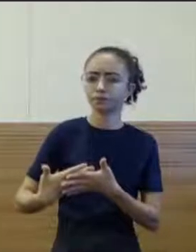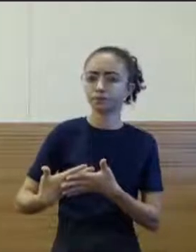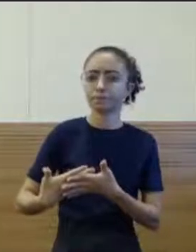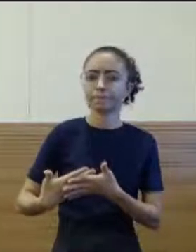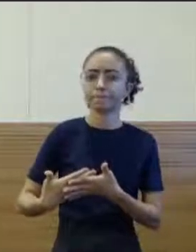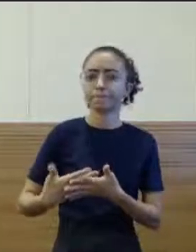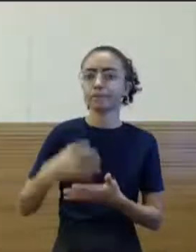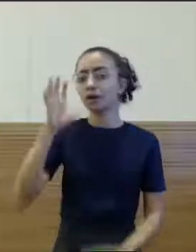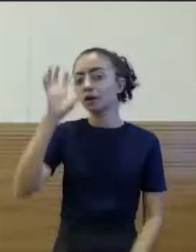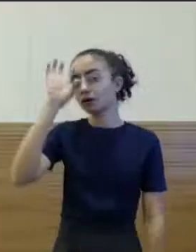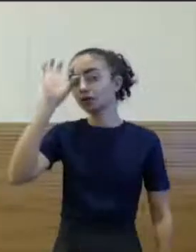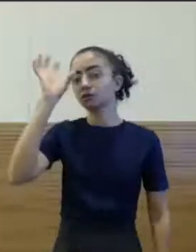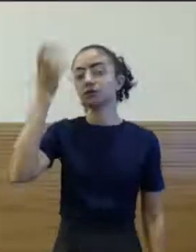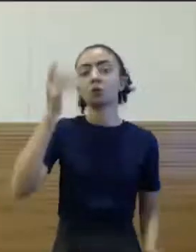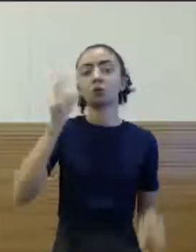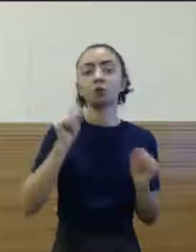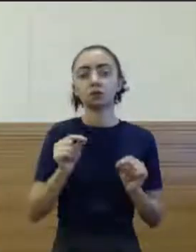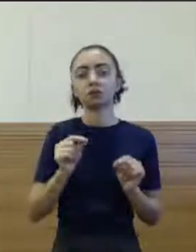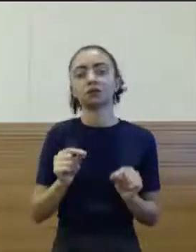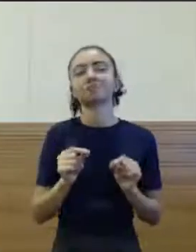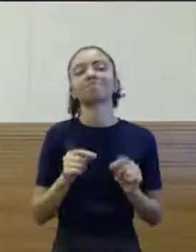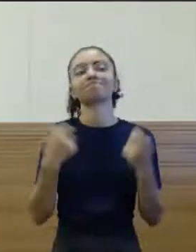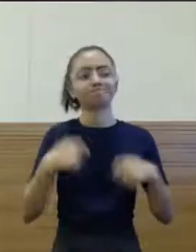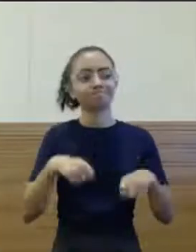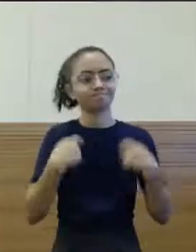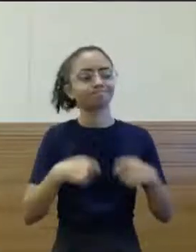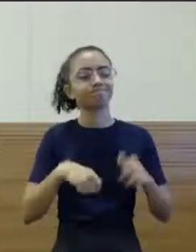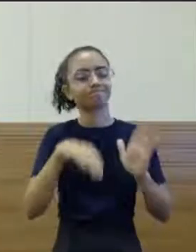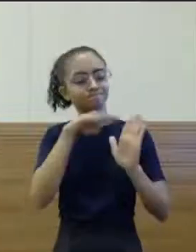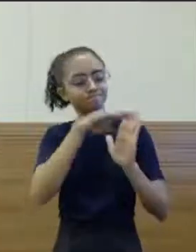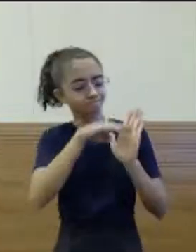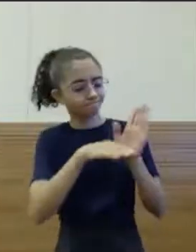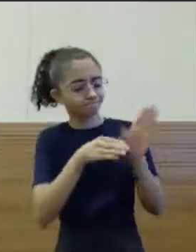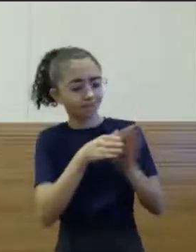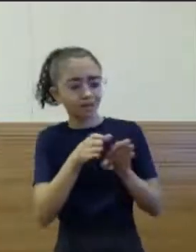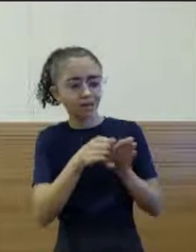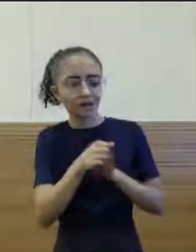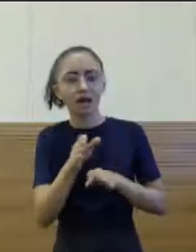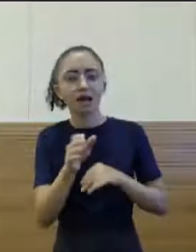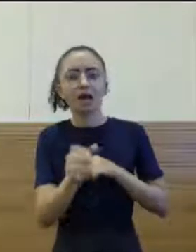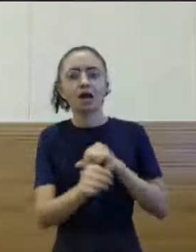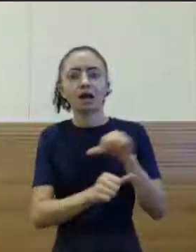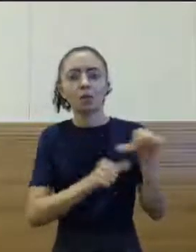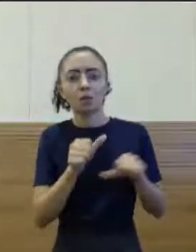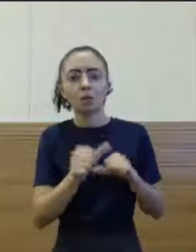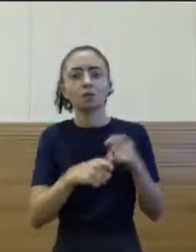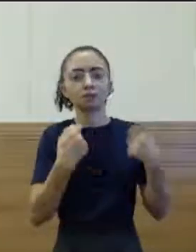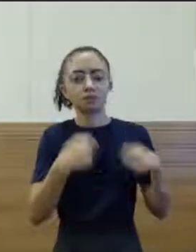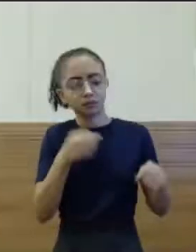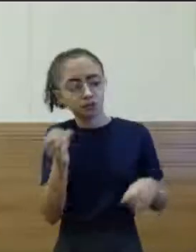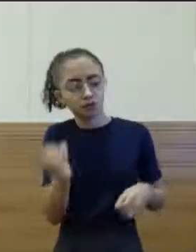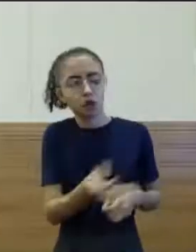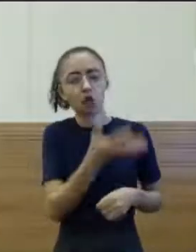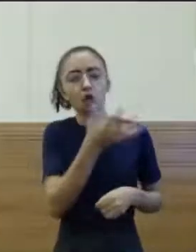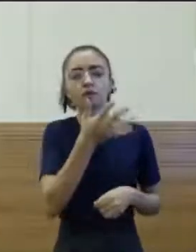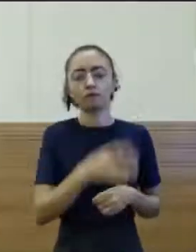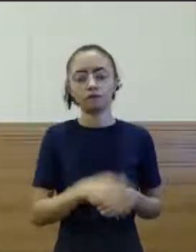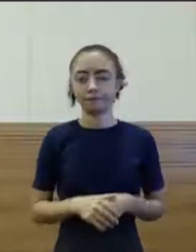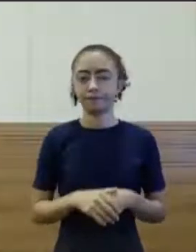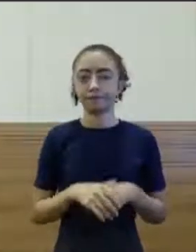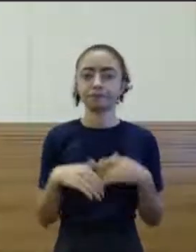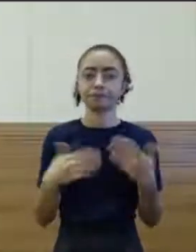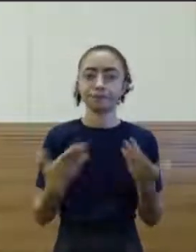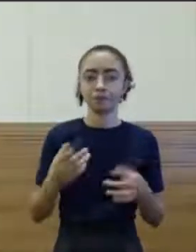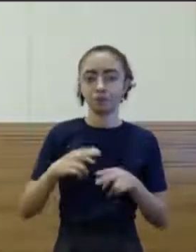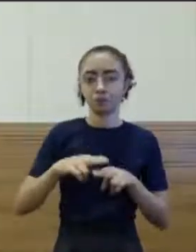we made a decision to update this dietary guide to according to the epidemiological profiles that has had a great